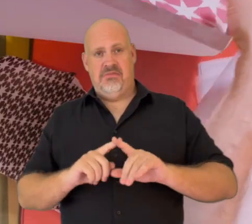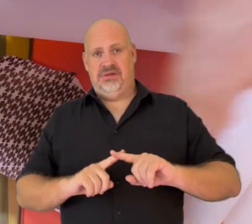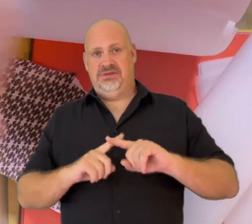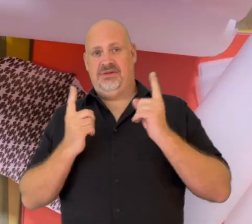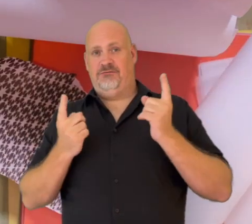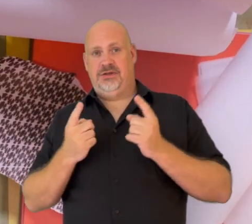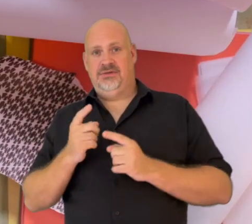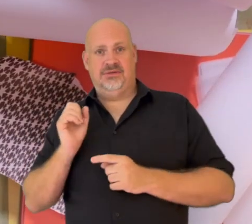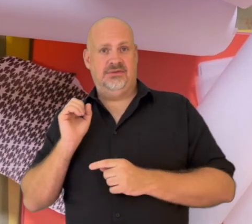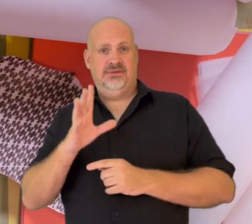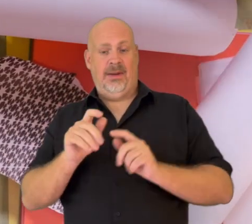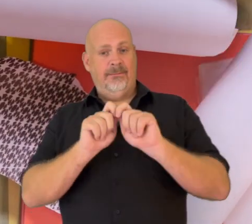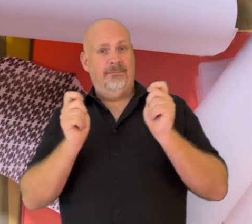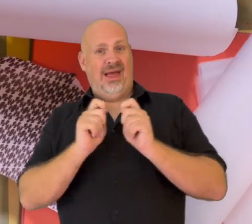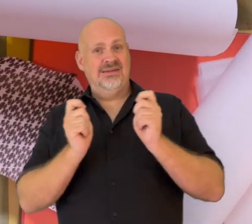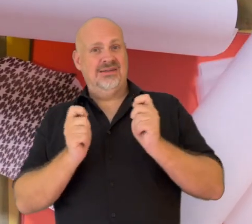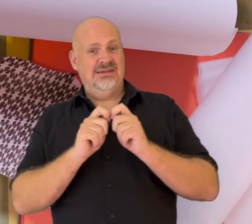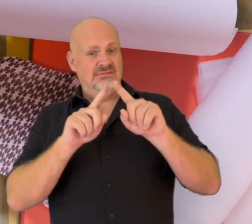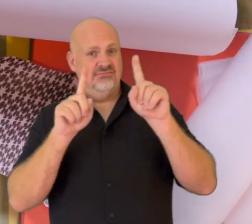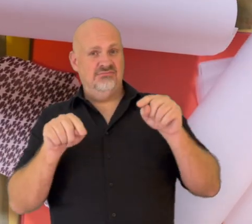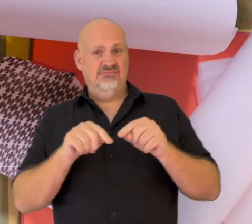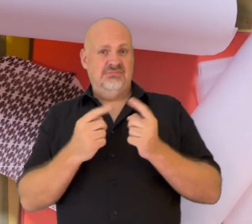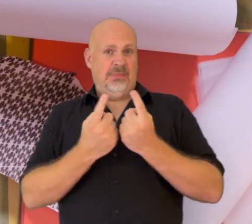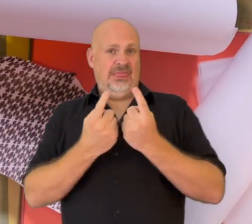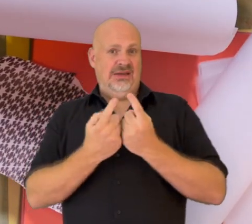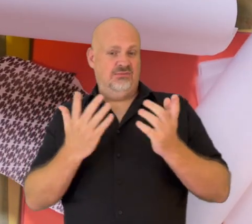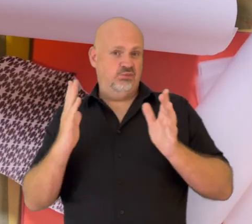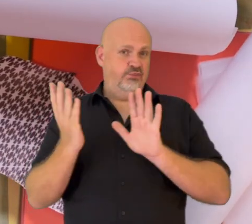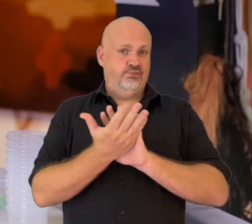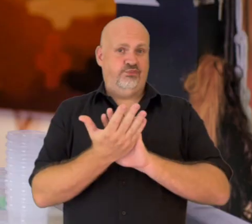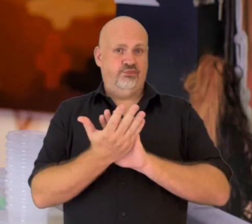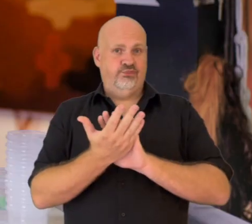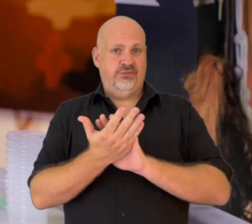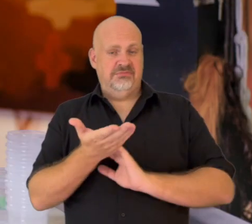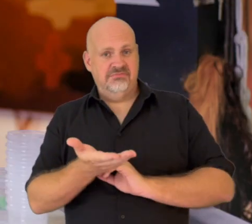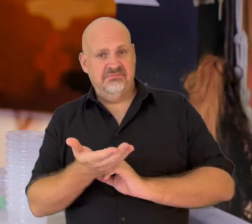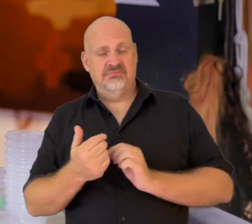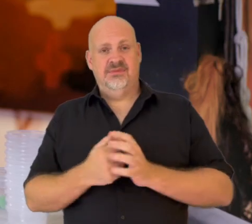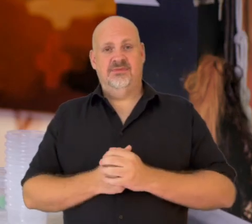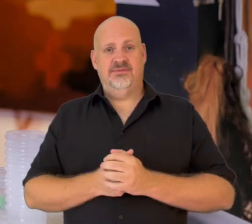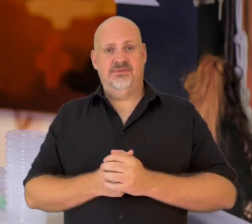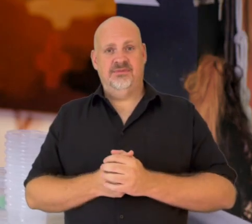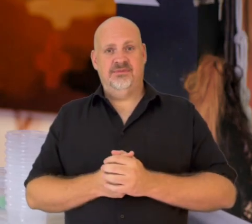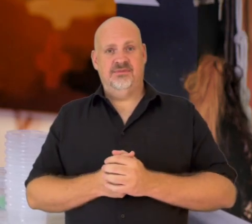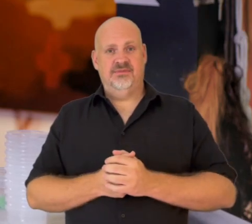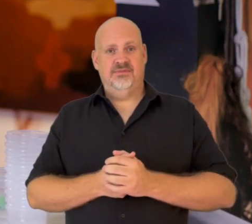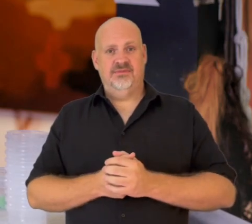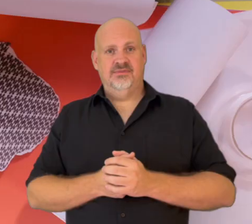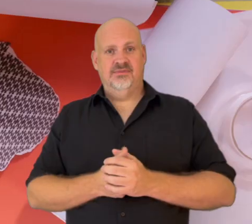rip something out of a magazine and throw that into the mix. But to start off with, I